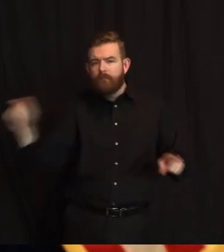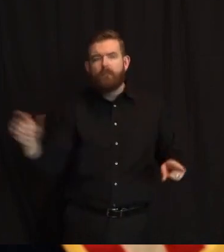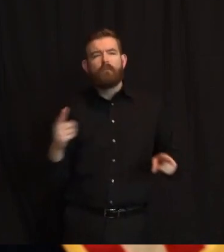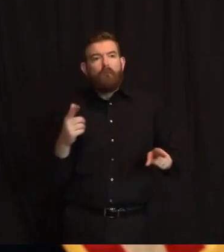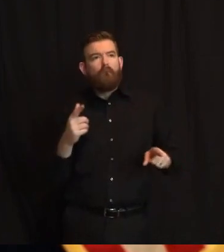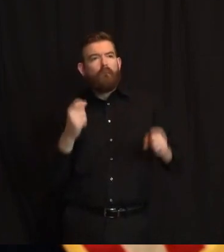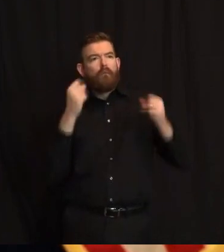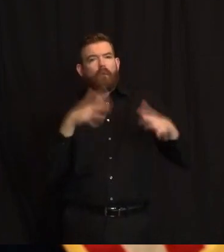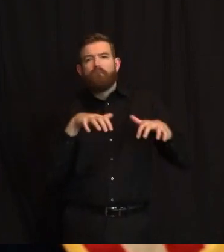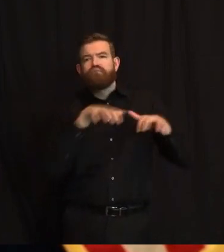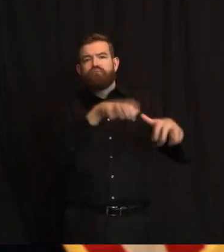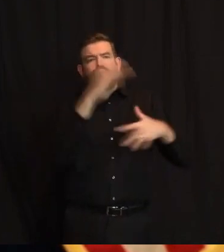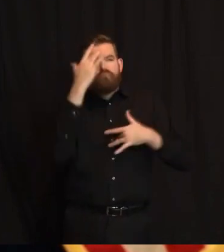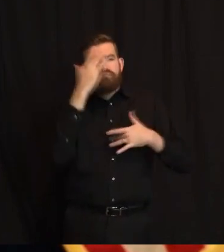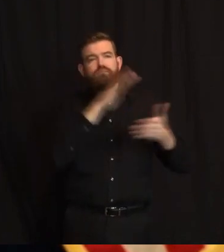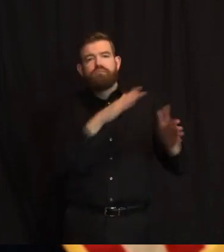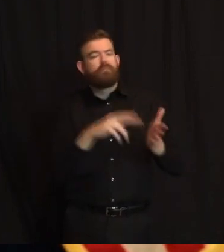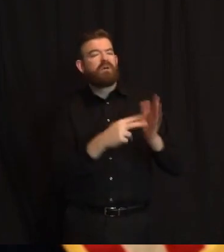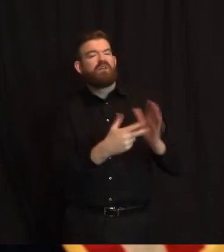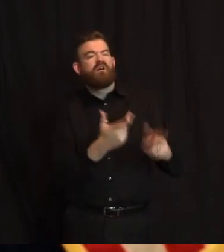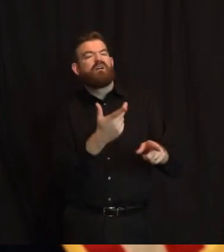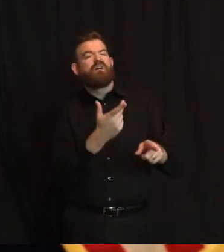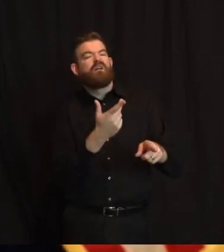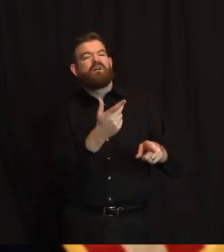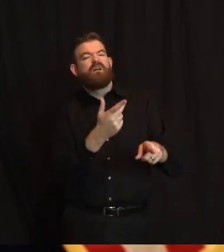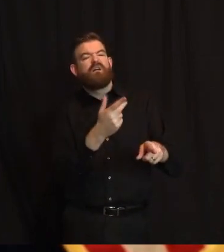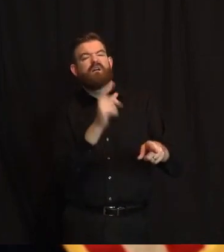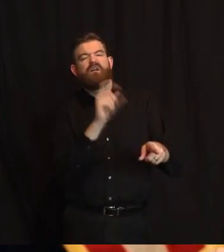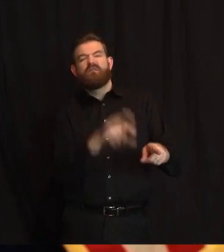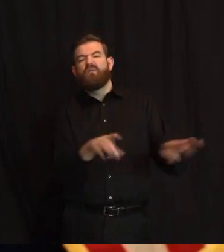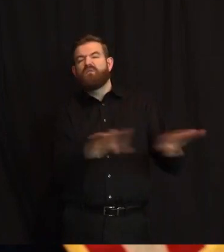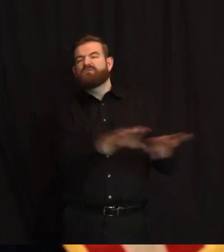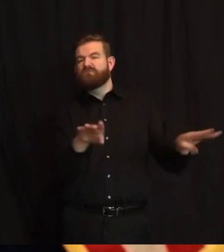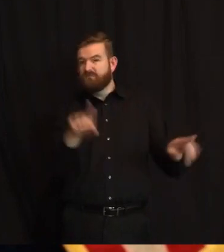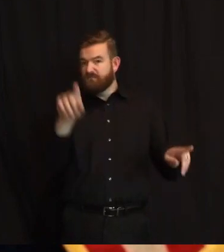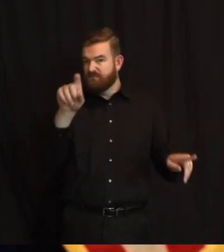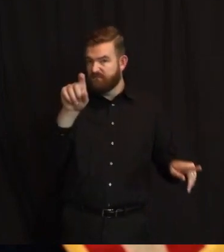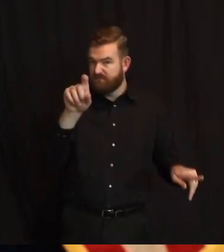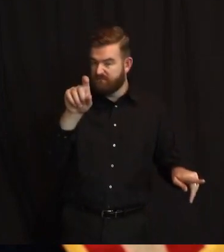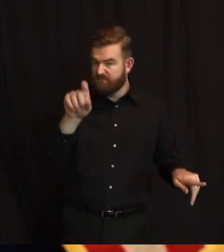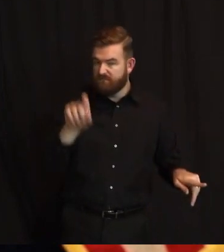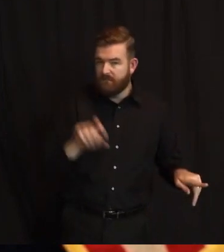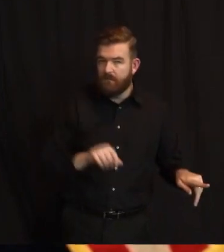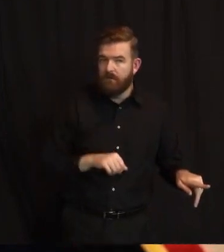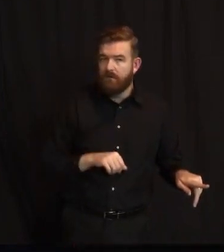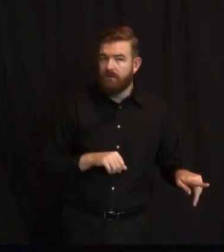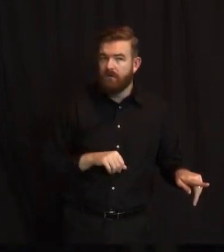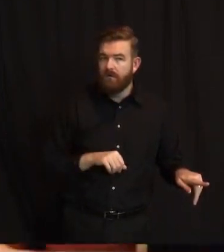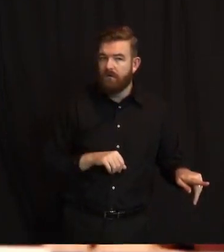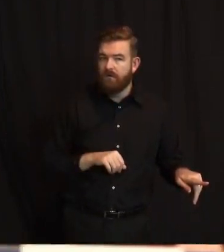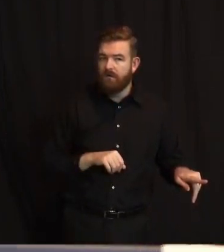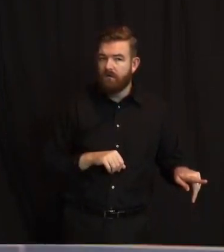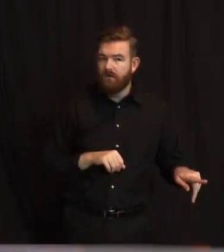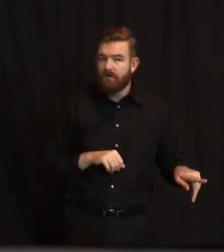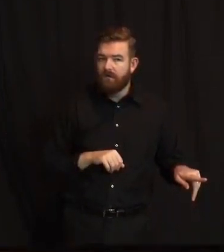make the questions shorter, folks, because we're going to run out of time. Judy, do you want to hit any of those in terms of peak, in particular in the north?